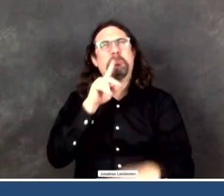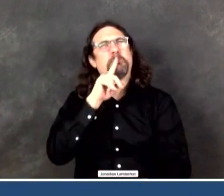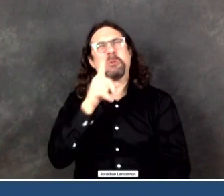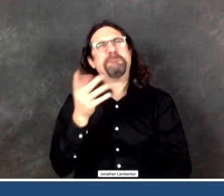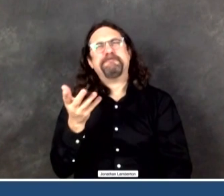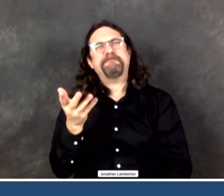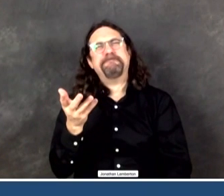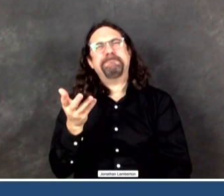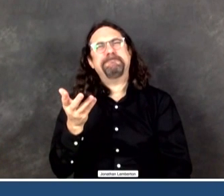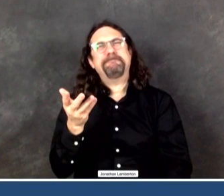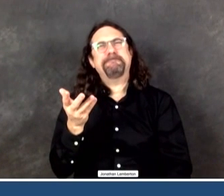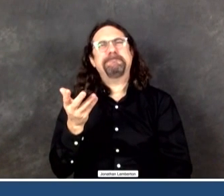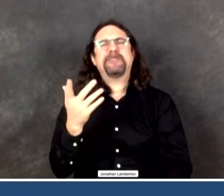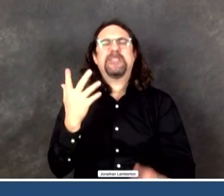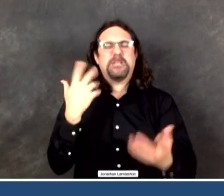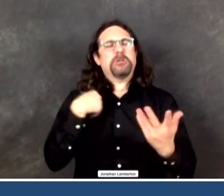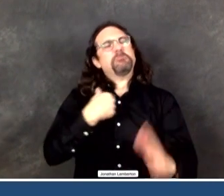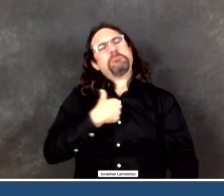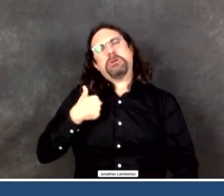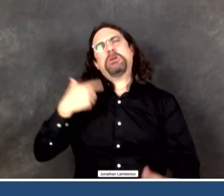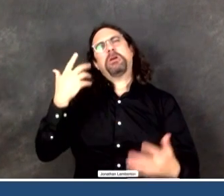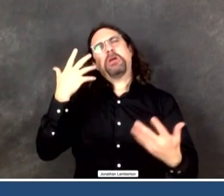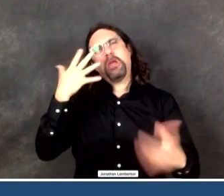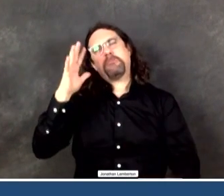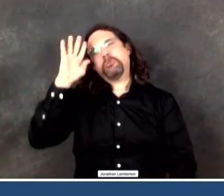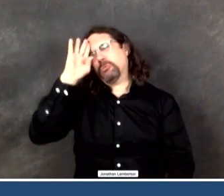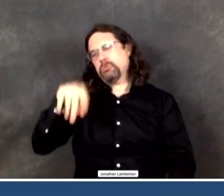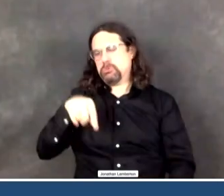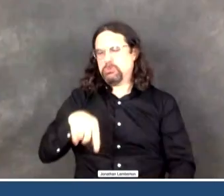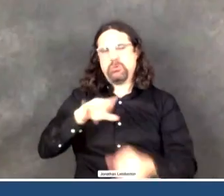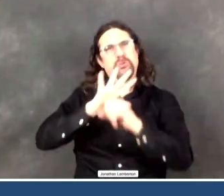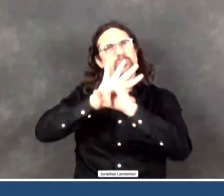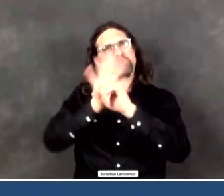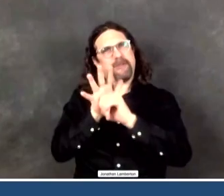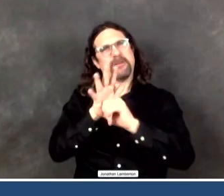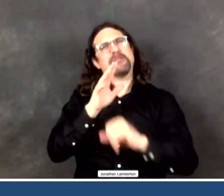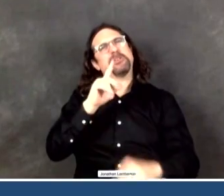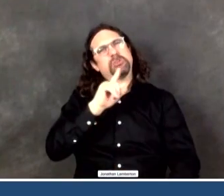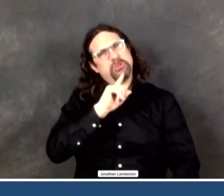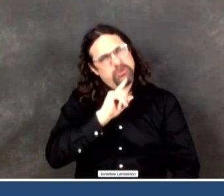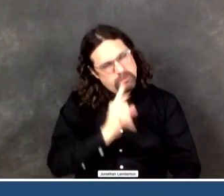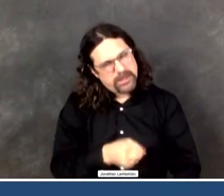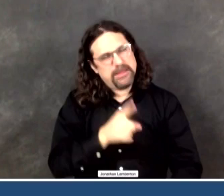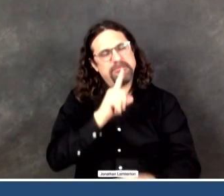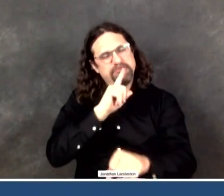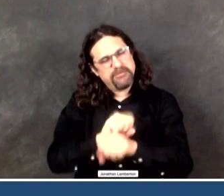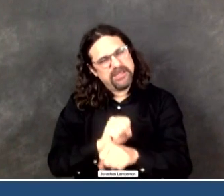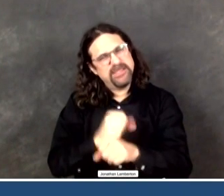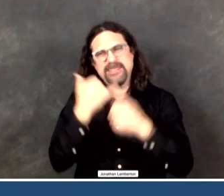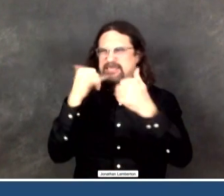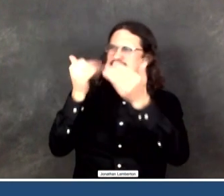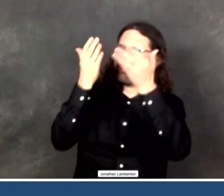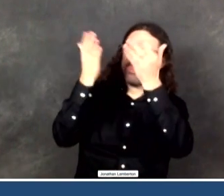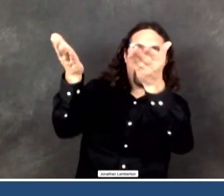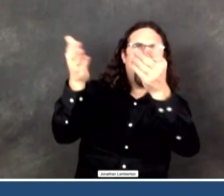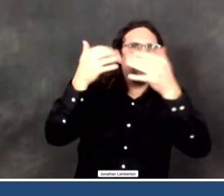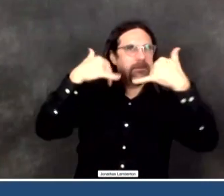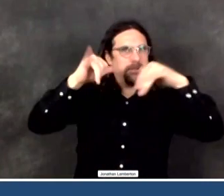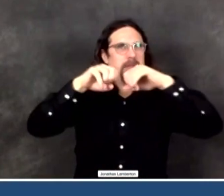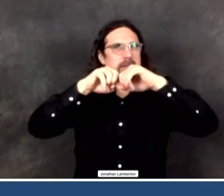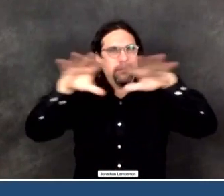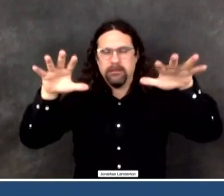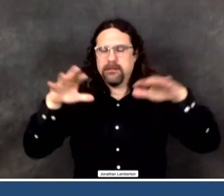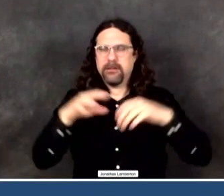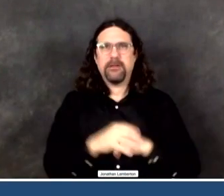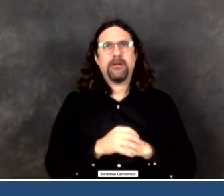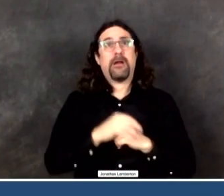real danger that if we came back, some schools would have to close because of individual cases of coronavirus, and it would create so much disruption